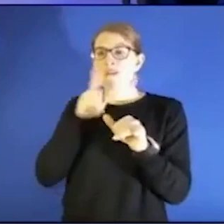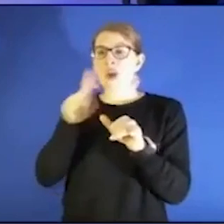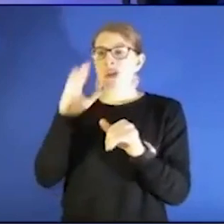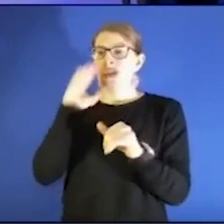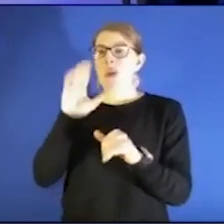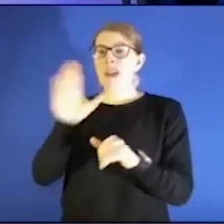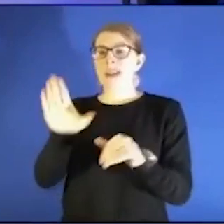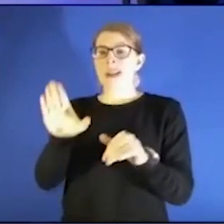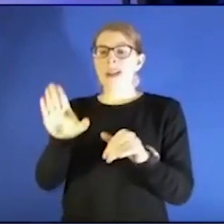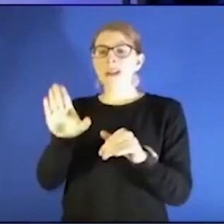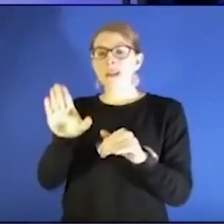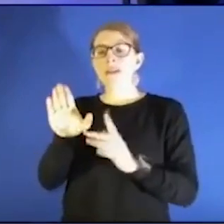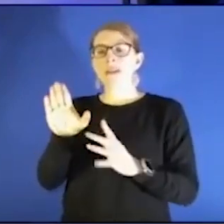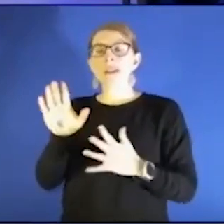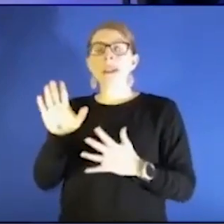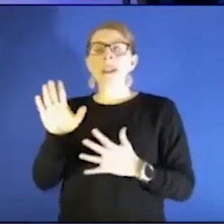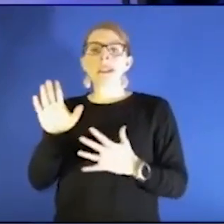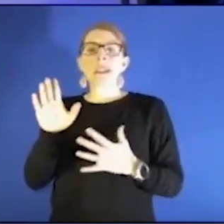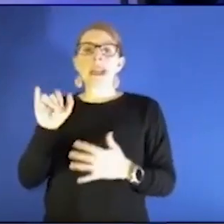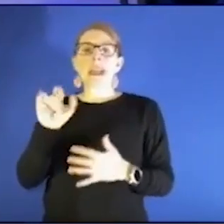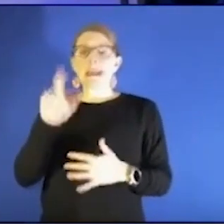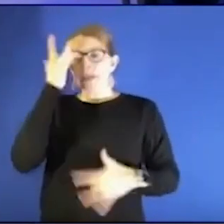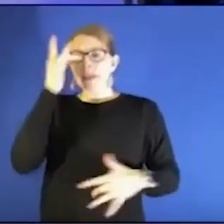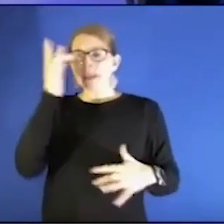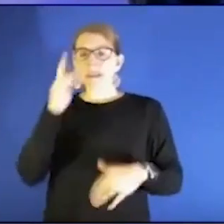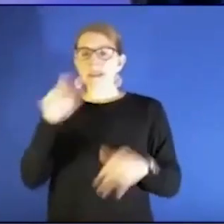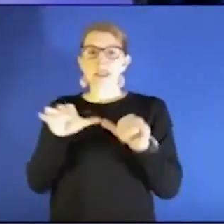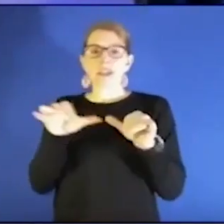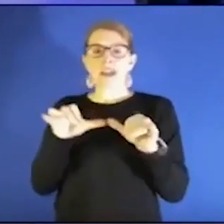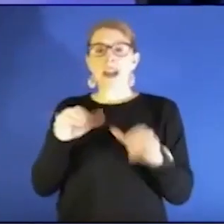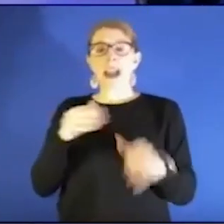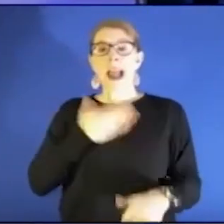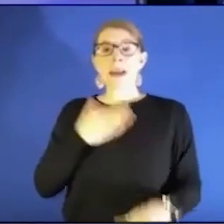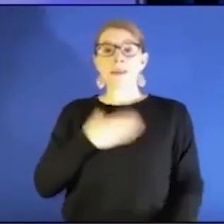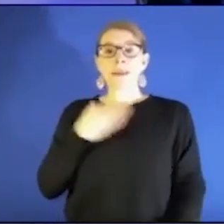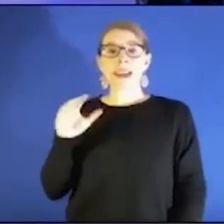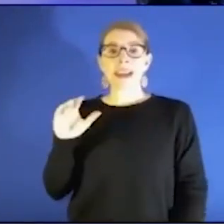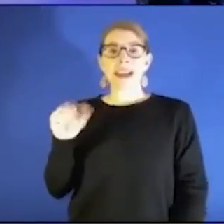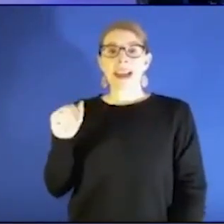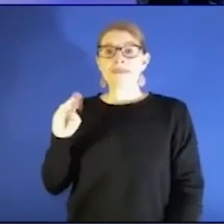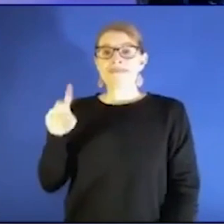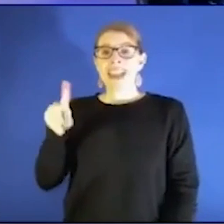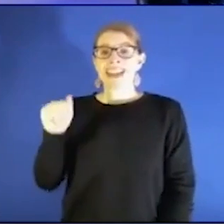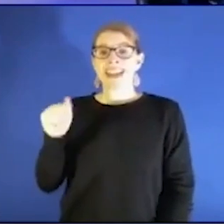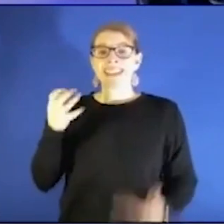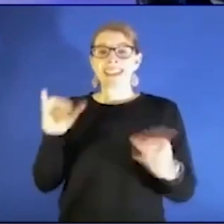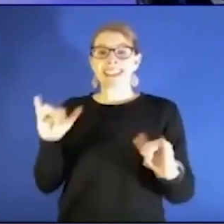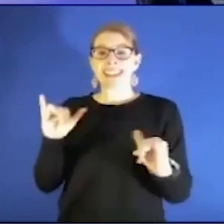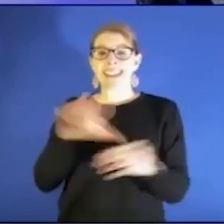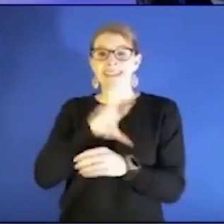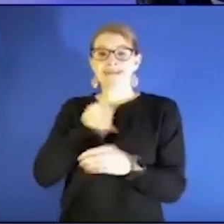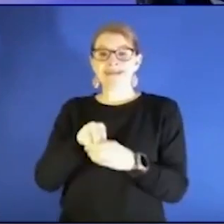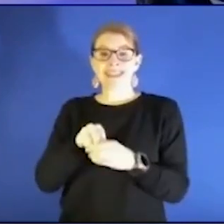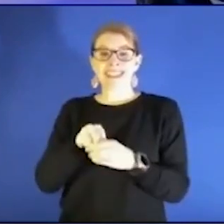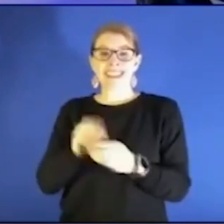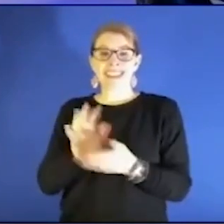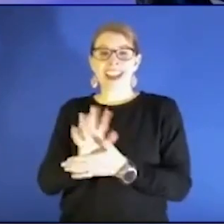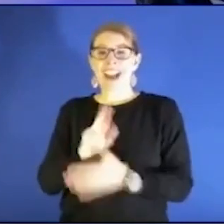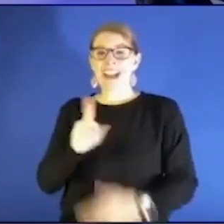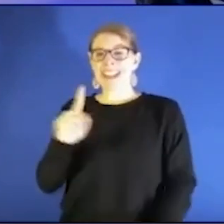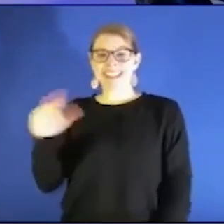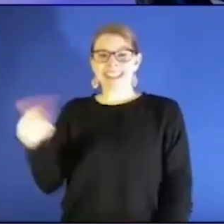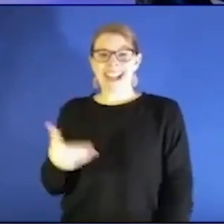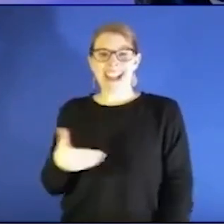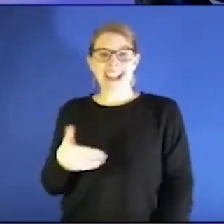Amanda Cackler comes onto the show. I'm glad that she's still part of the endeavor to educate us all. You're so welcome. You are so loved. Okay,